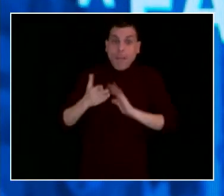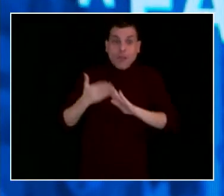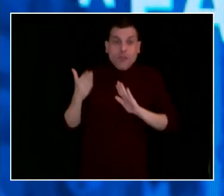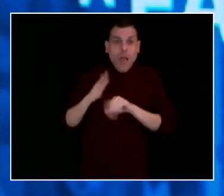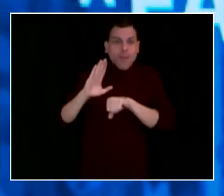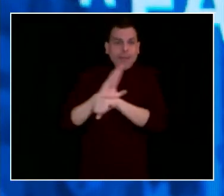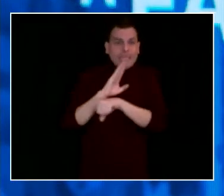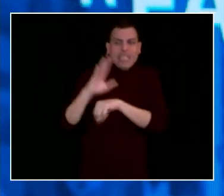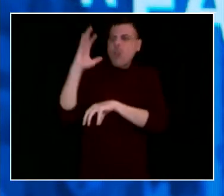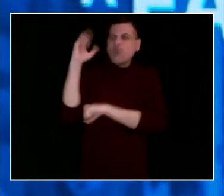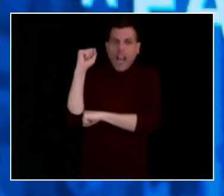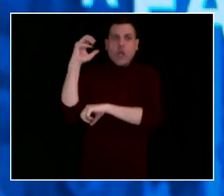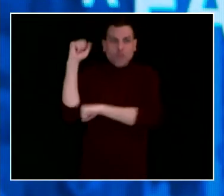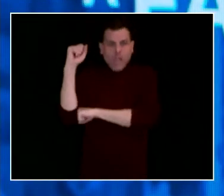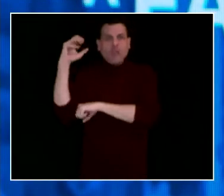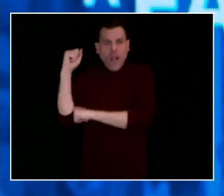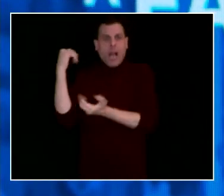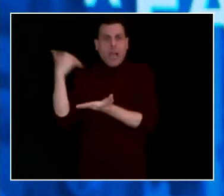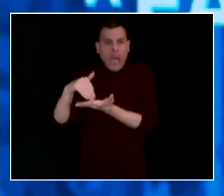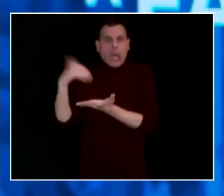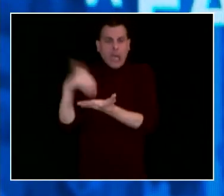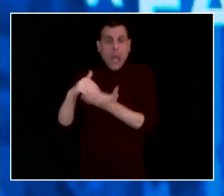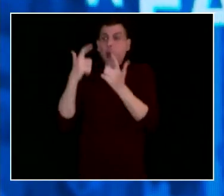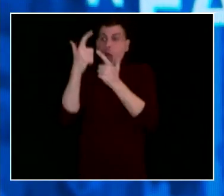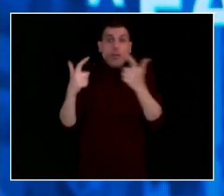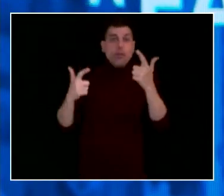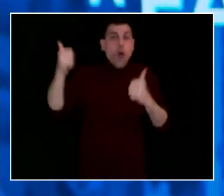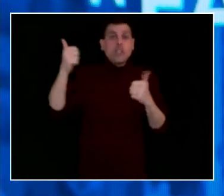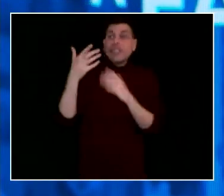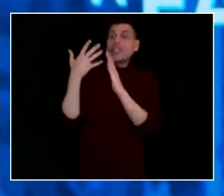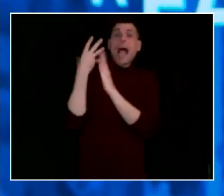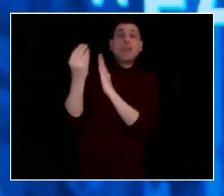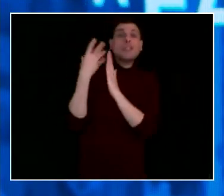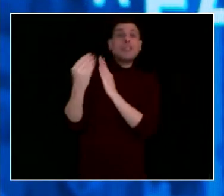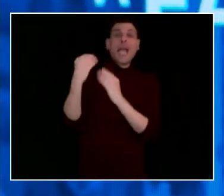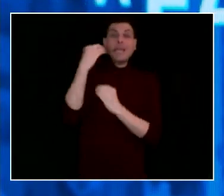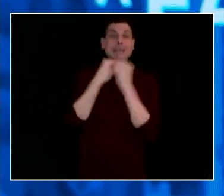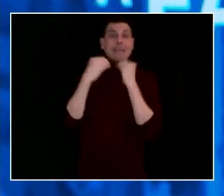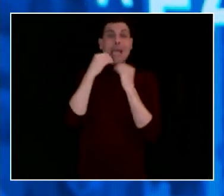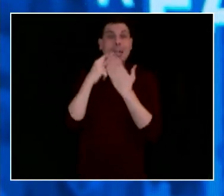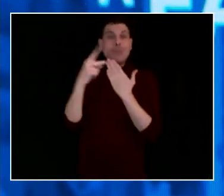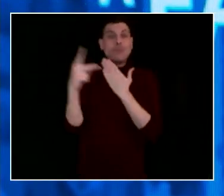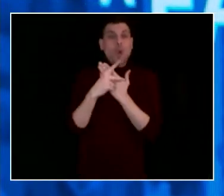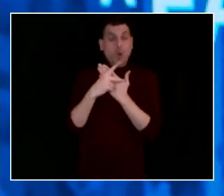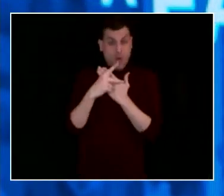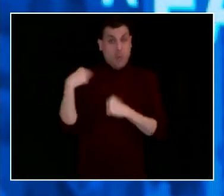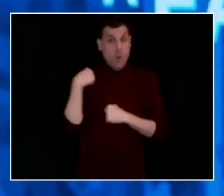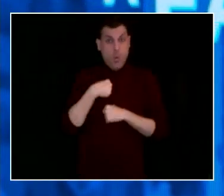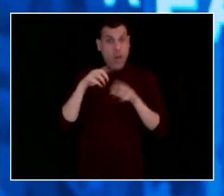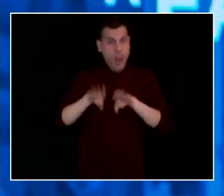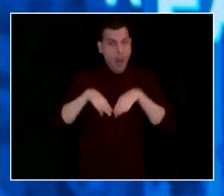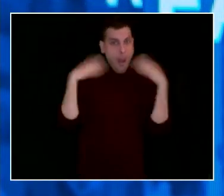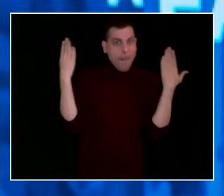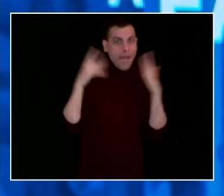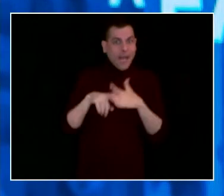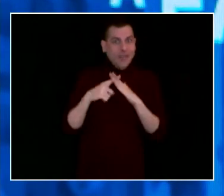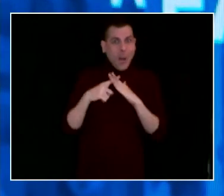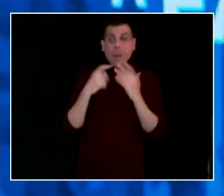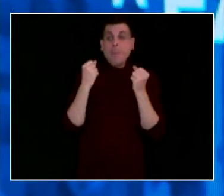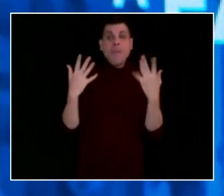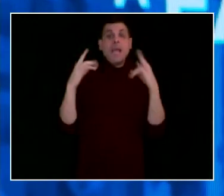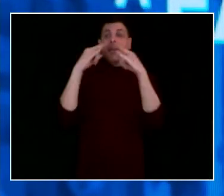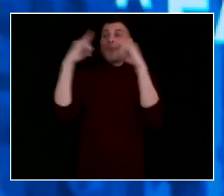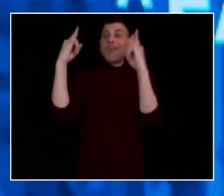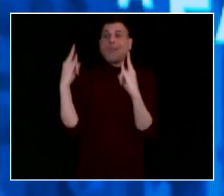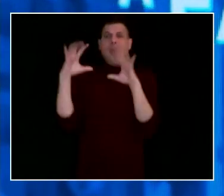country's largest outdoor dining program, tore down hundreds of scaffolding sheds, and launched the trash